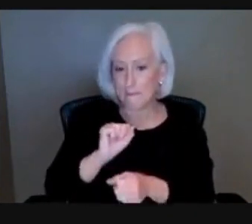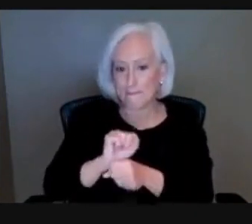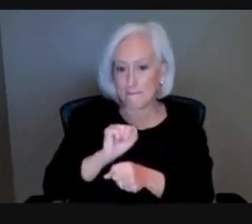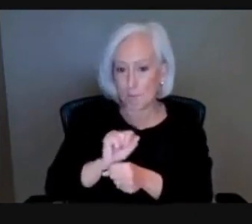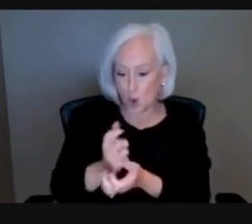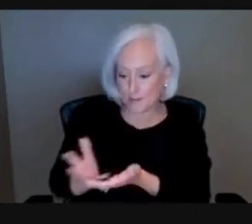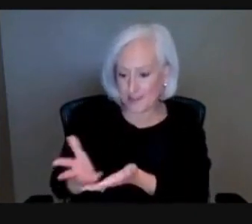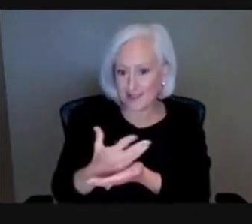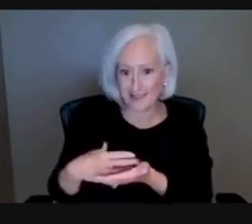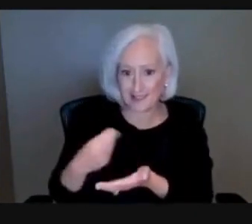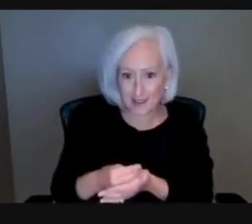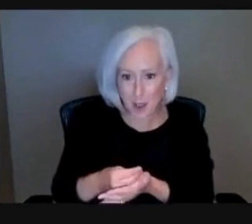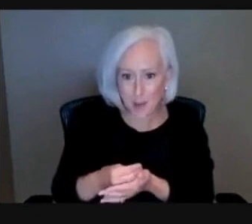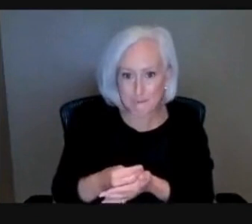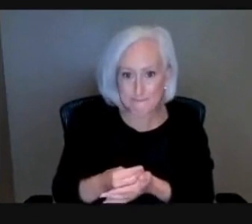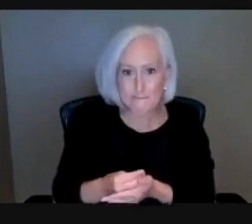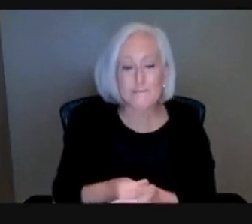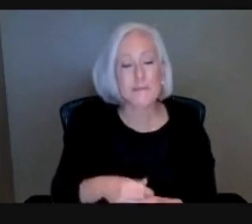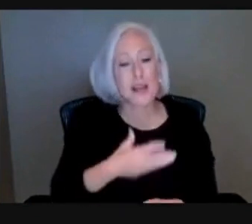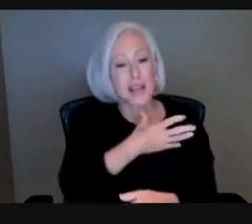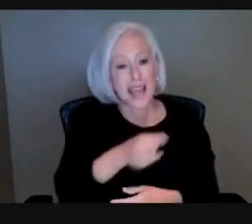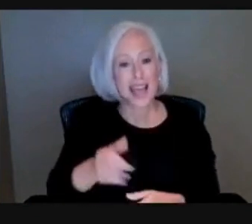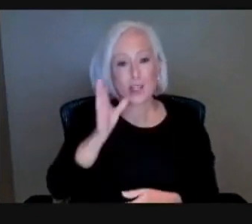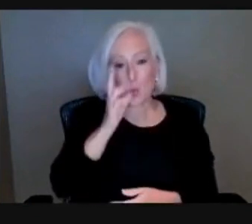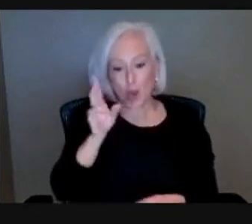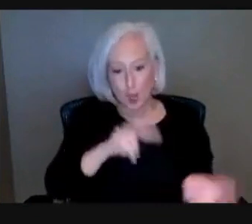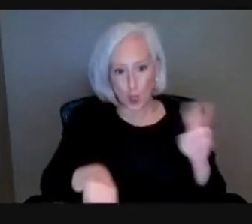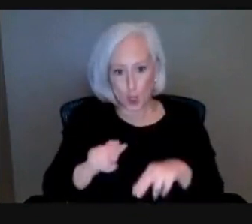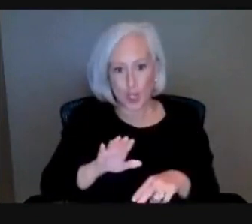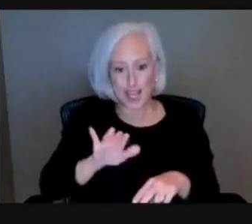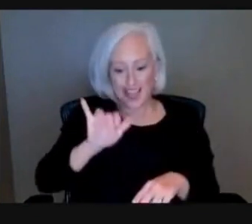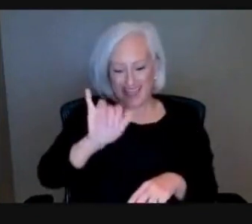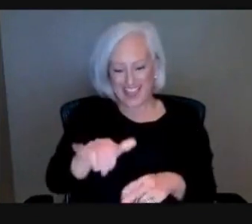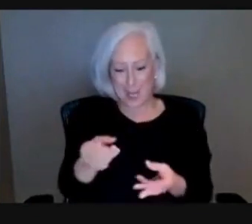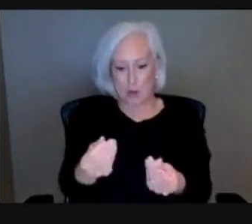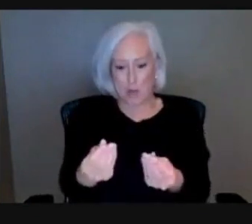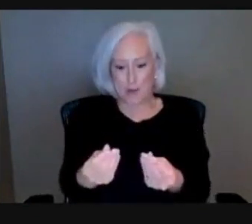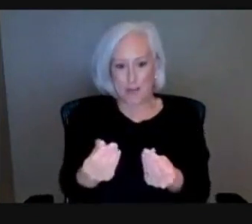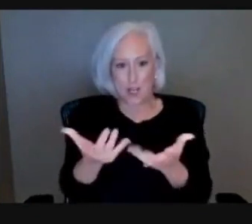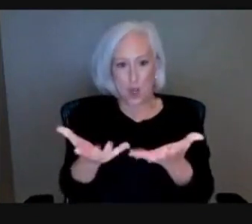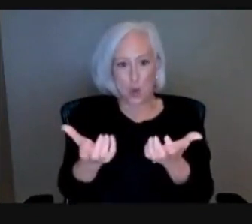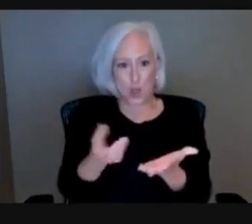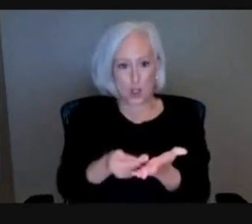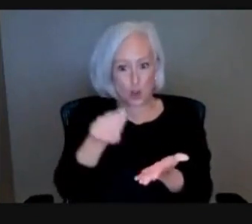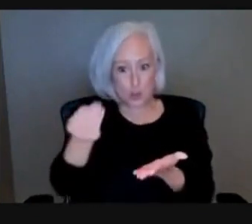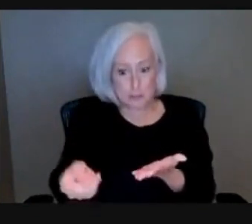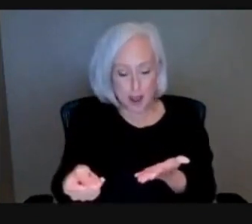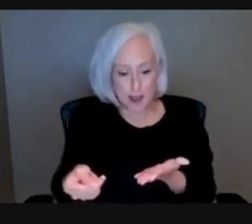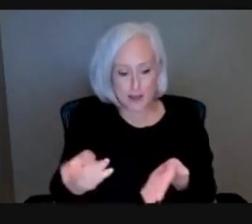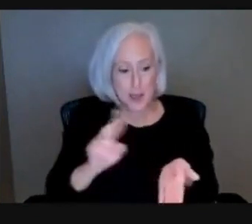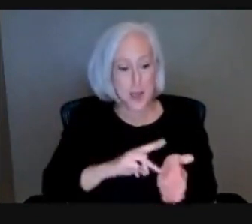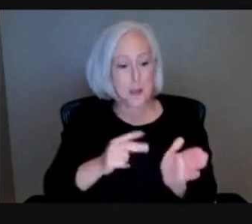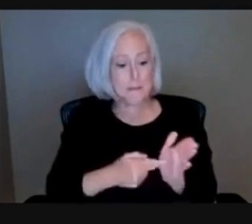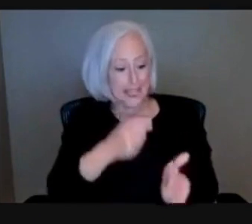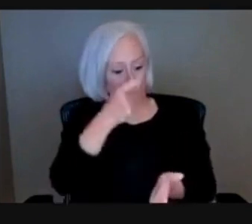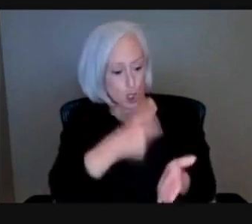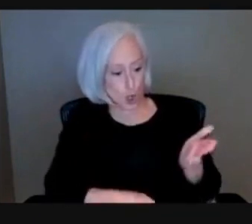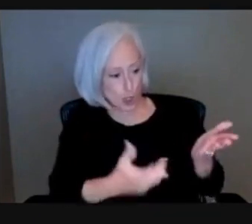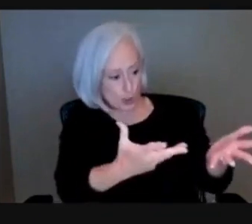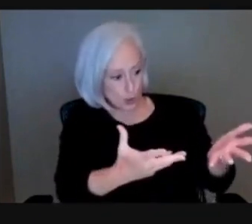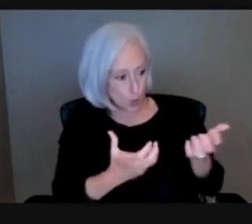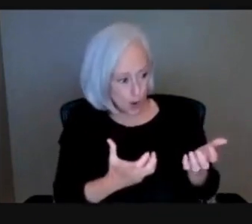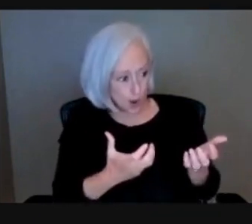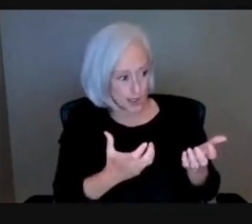into consideration, but we're going to actually look at the property. Does the property value what you're buying it for? Is it valued at